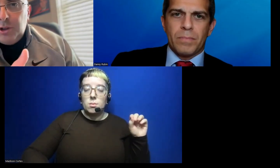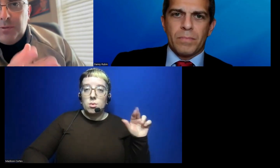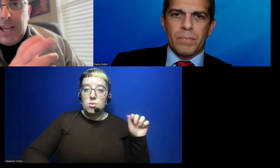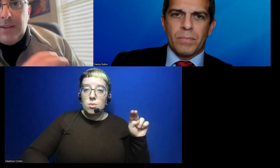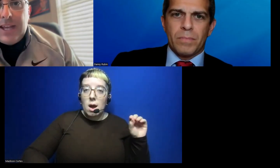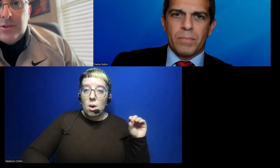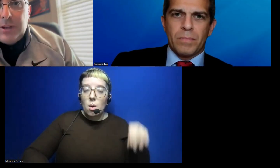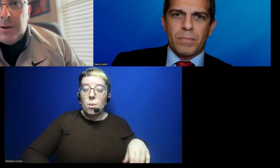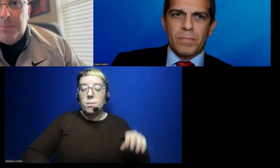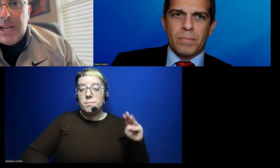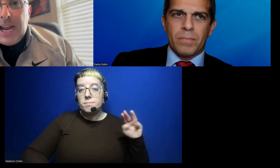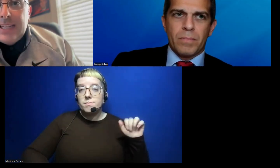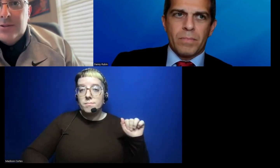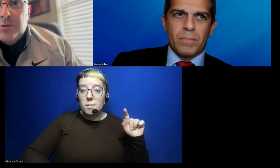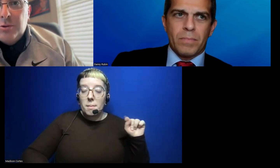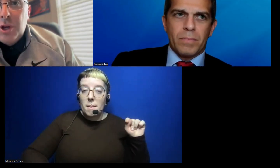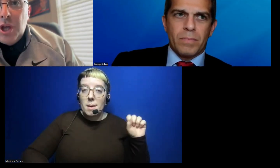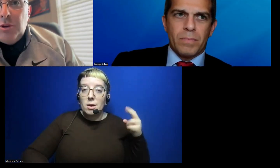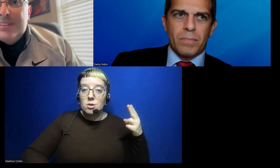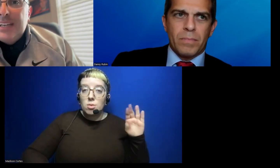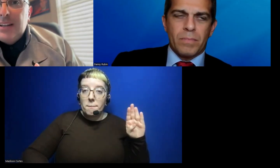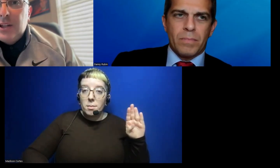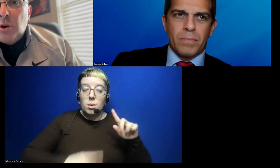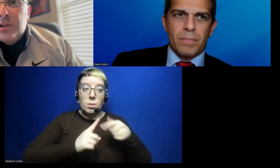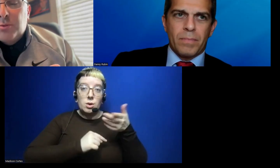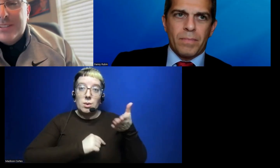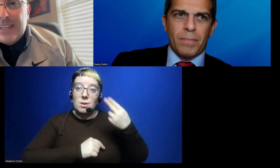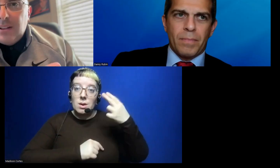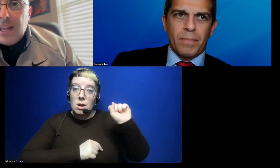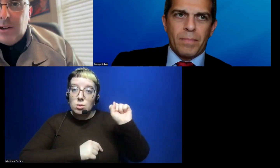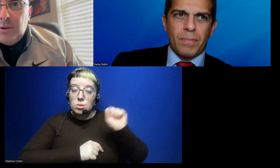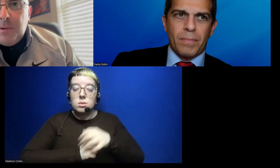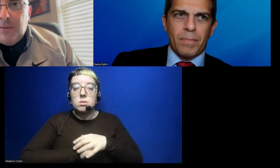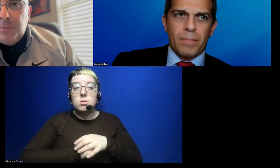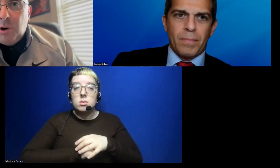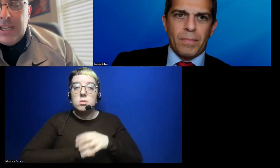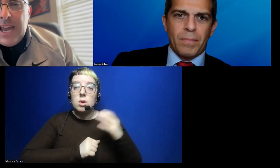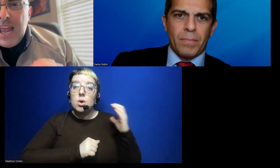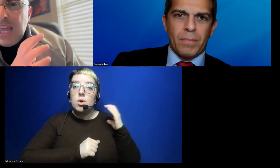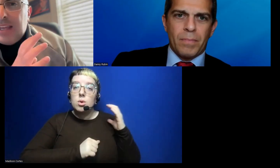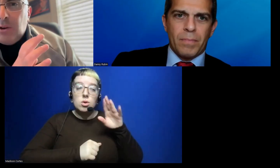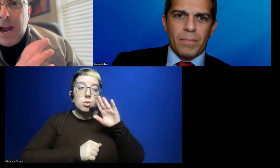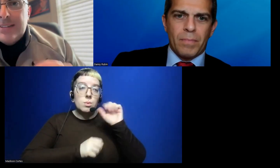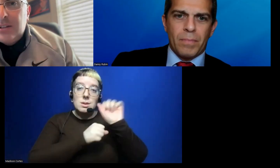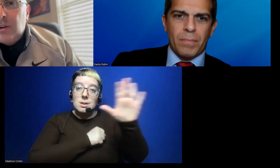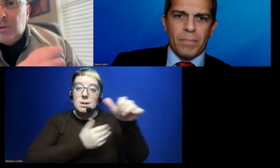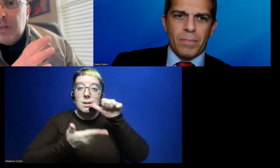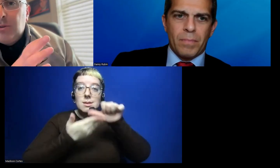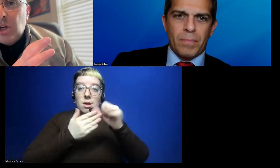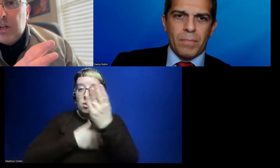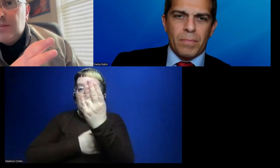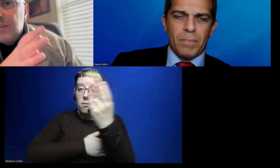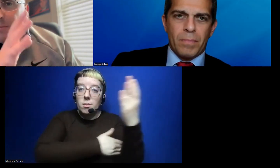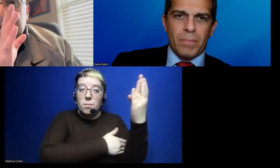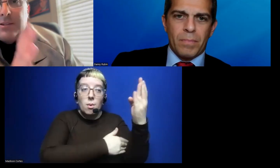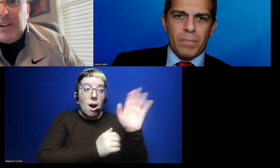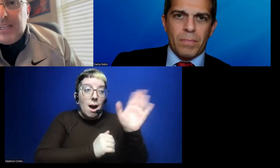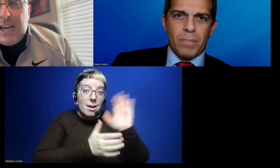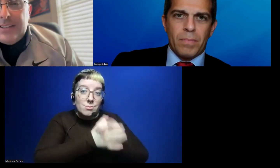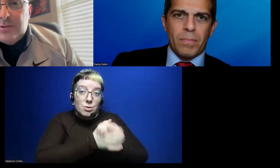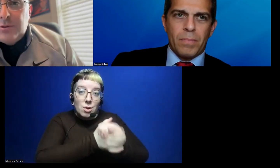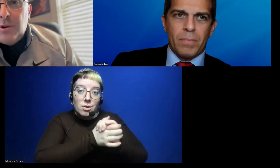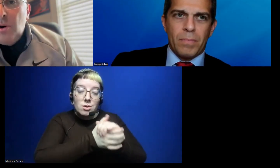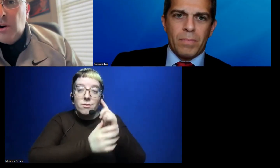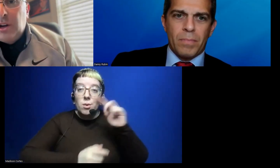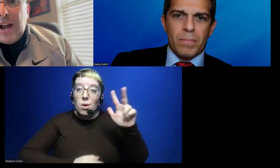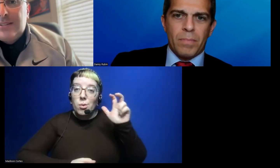for UVA fans, when they're in high school, the coaches would send a letter to them every morning. Hey, congrats on your 300 yards versus Spotsylvania